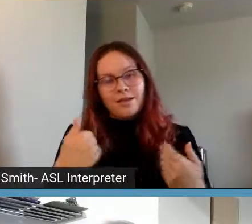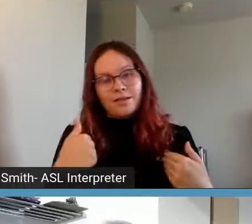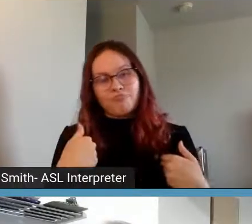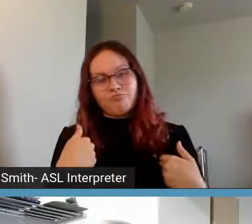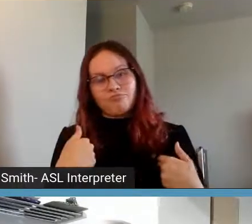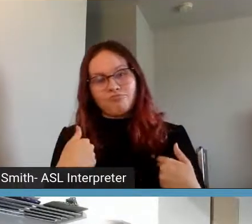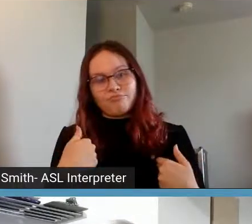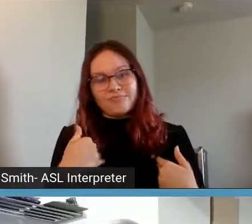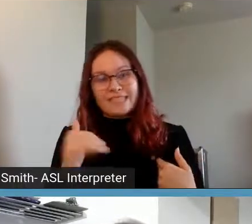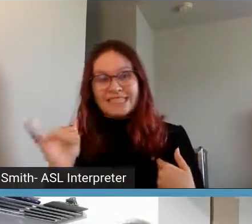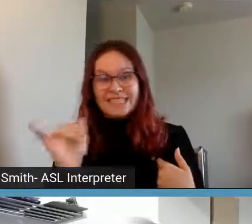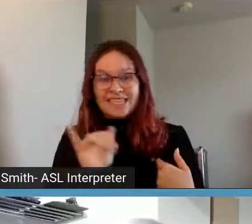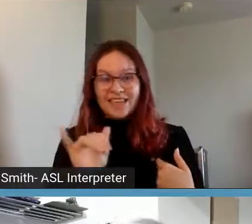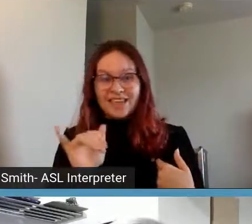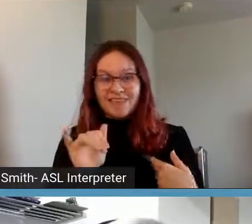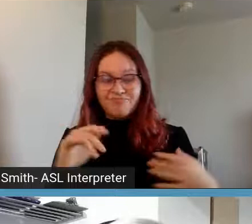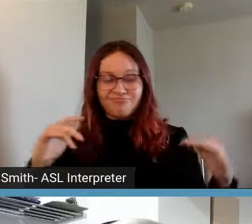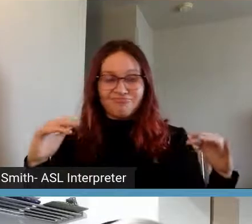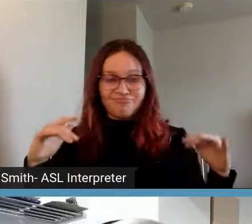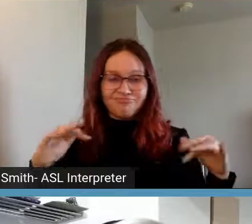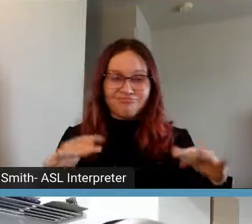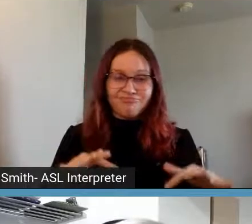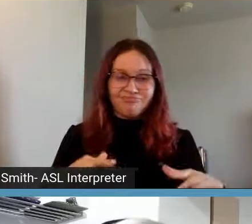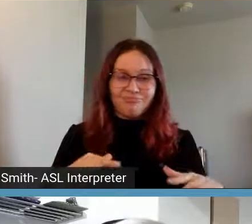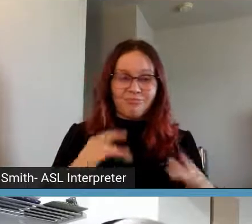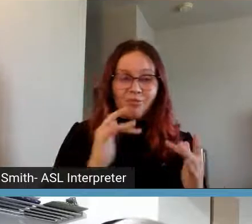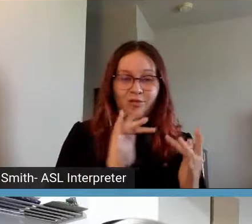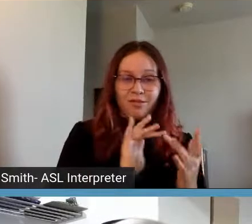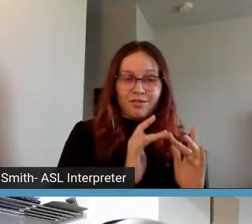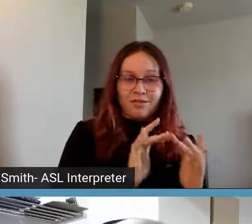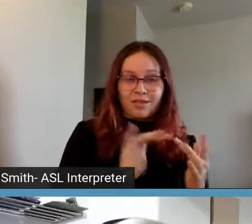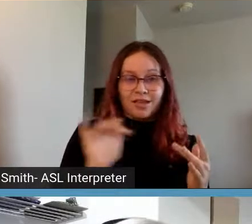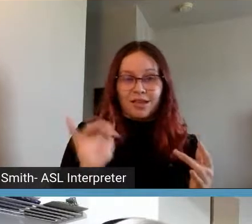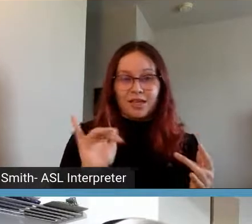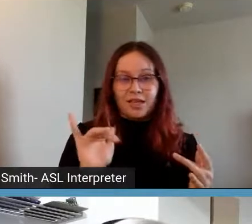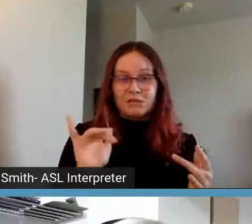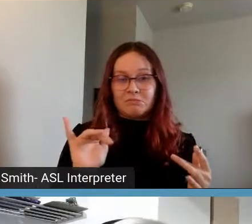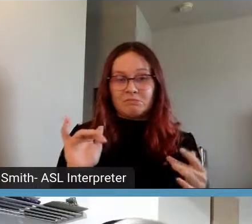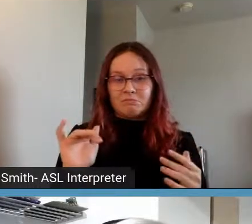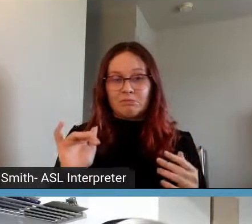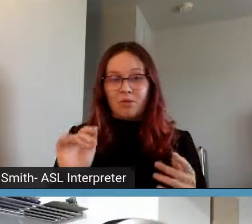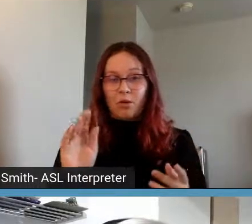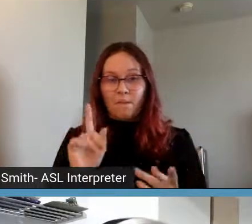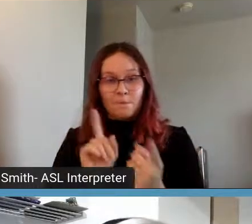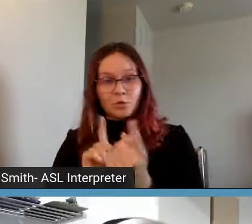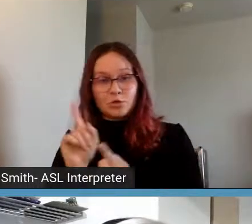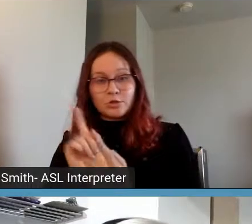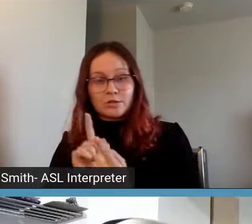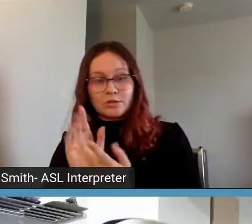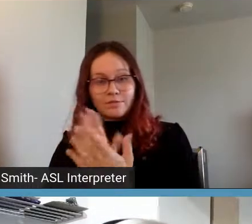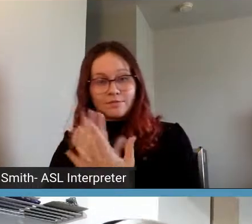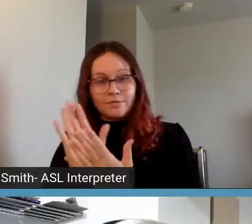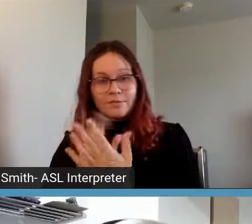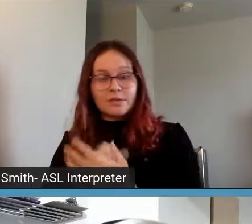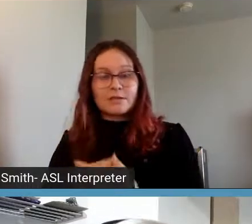virtual participation as we had on-site participation per program